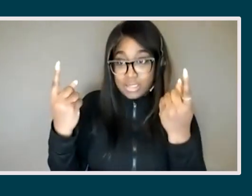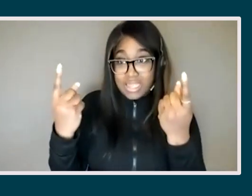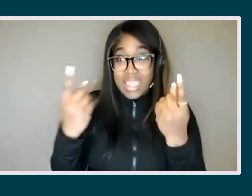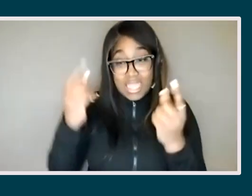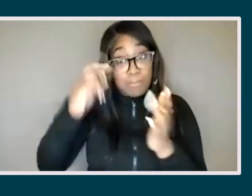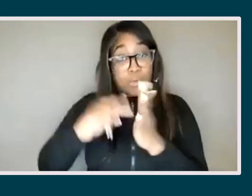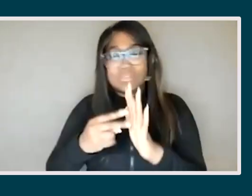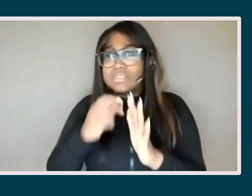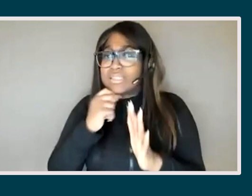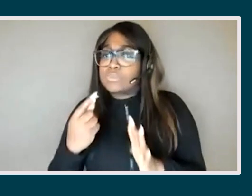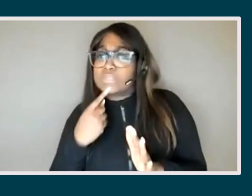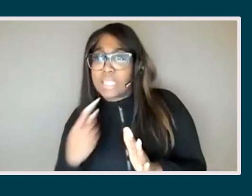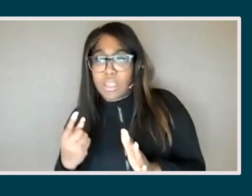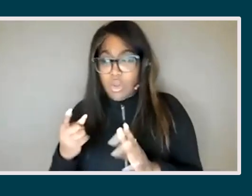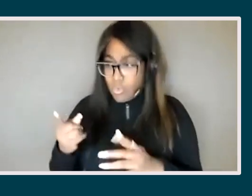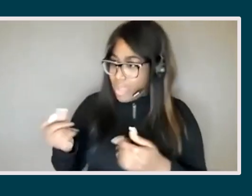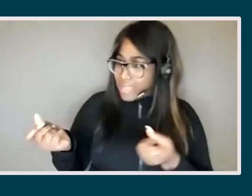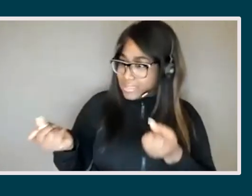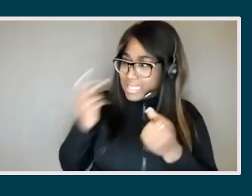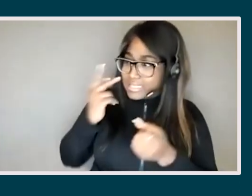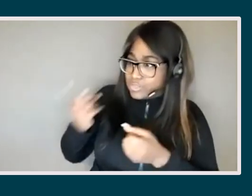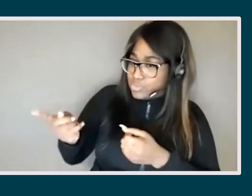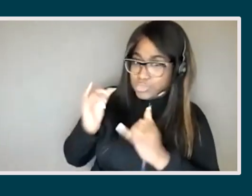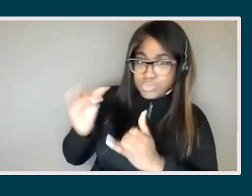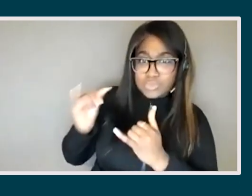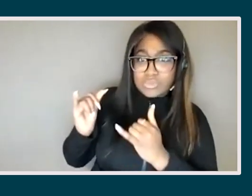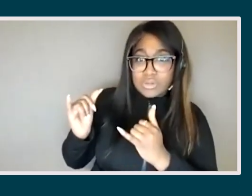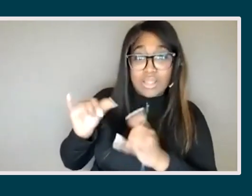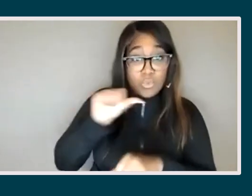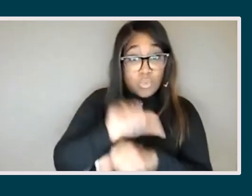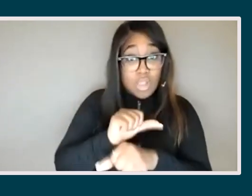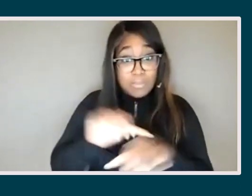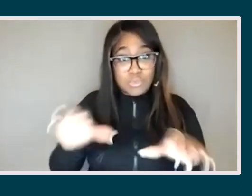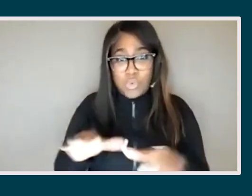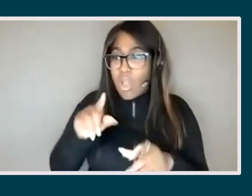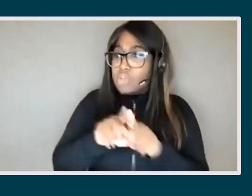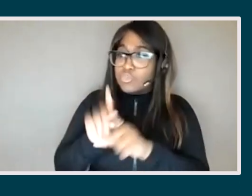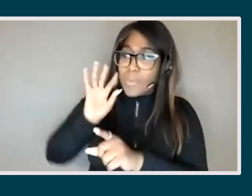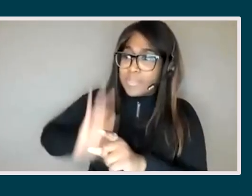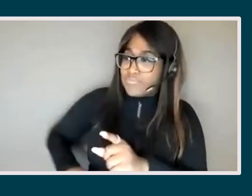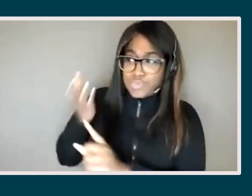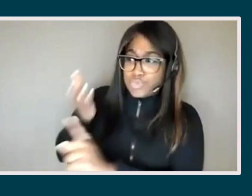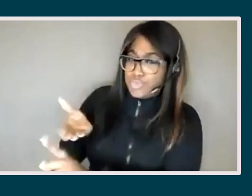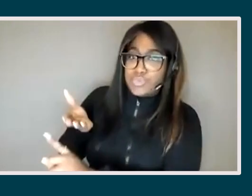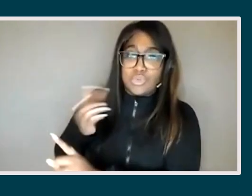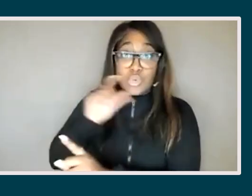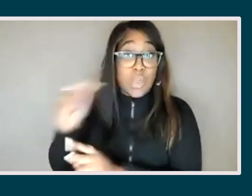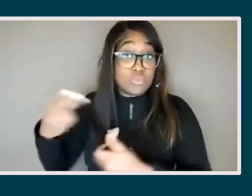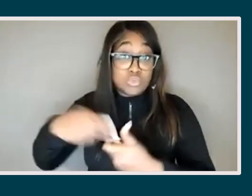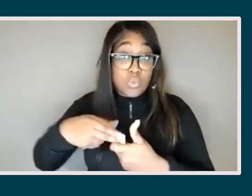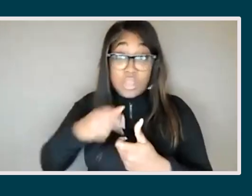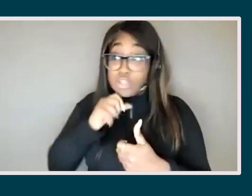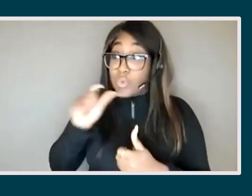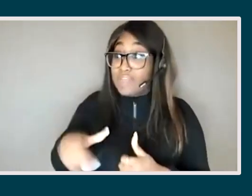not aligned, but to say, I see you too, and this work that I'm doing will also benefit you. You don't have to join it, you don't have to like